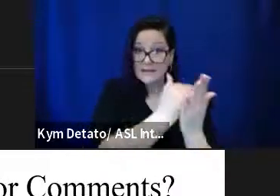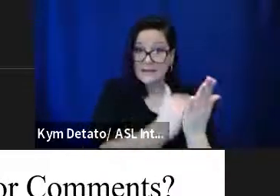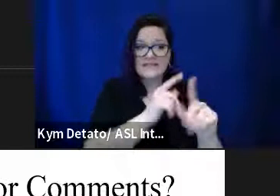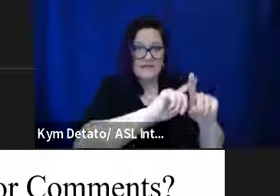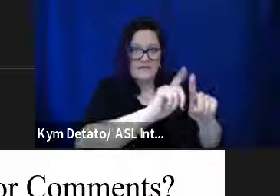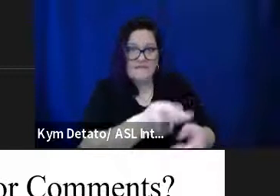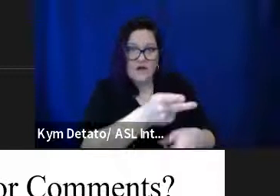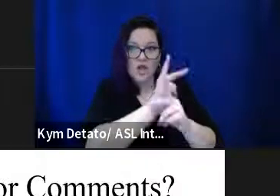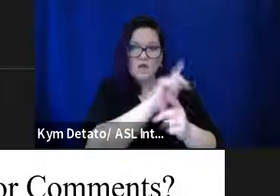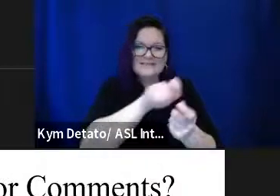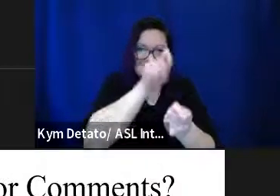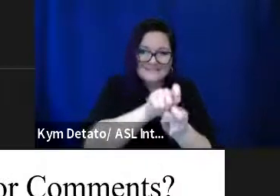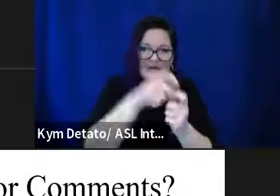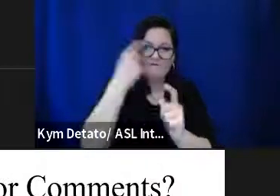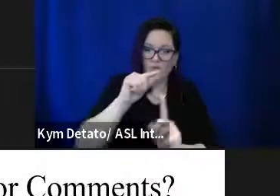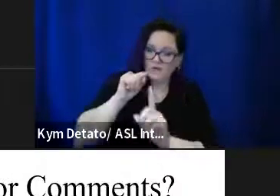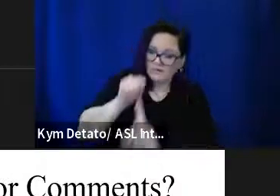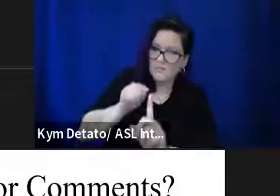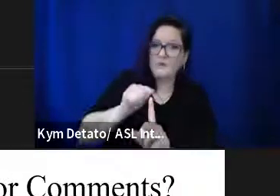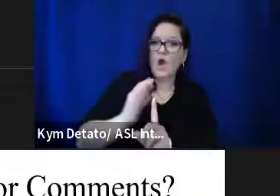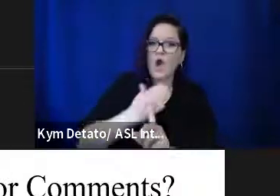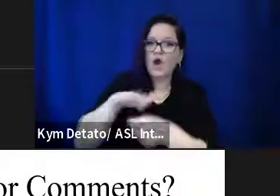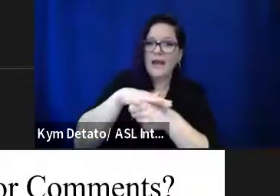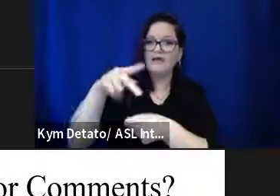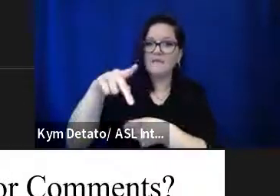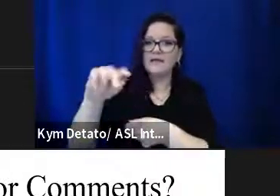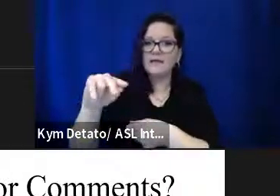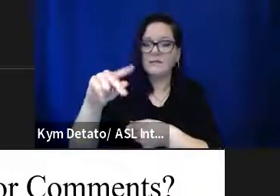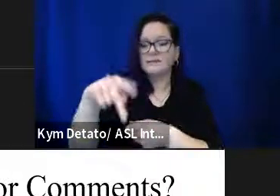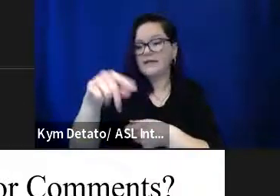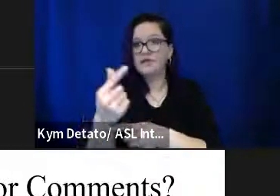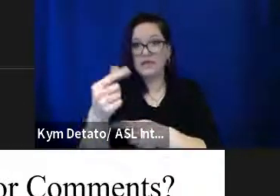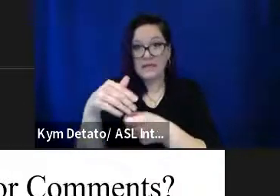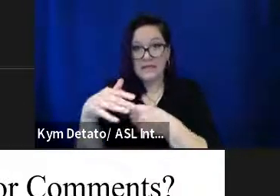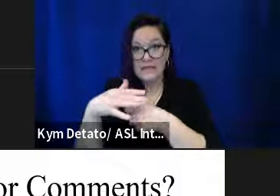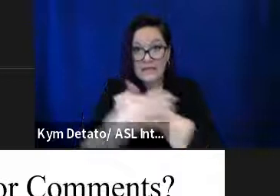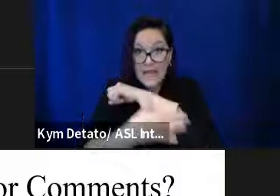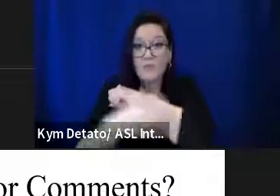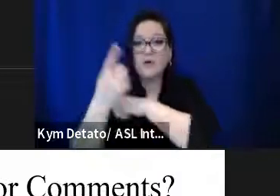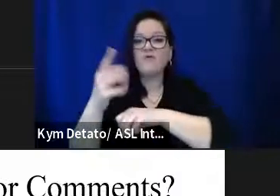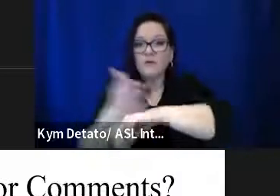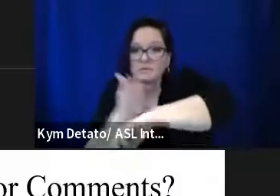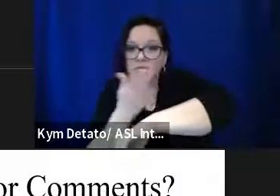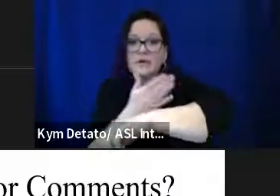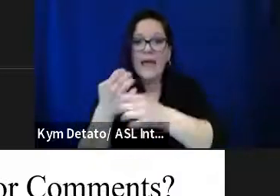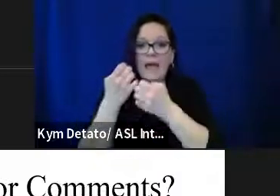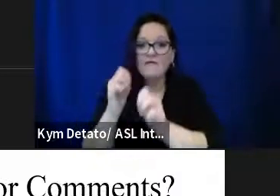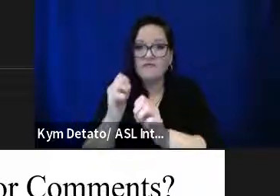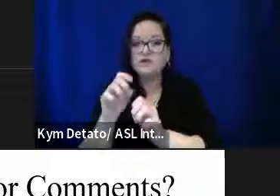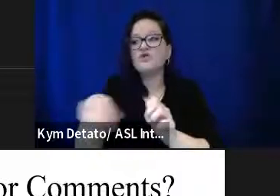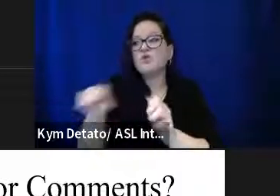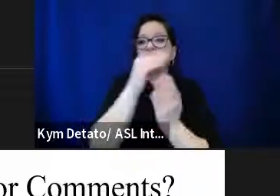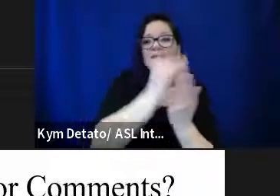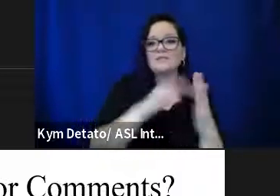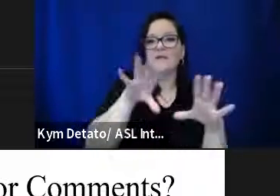are specifically targeted for our section of Prince George's County for revitalization efforts. And those are listed in our newly updated